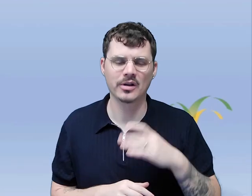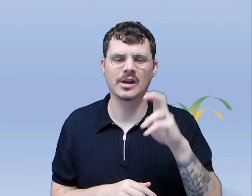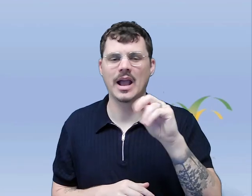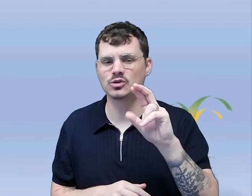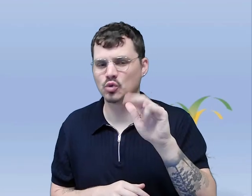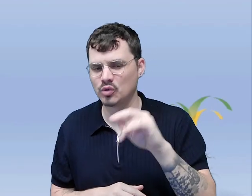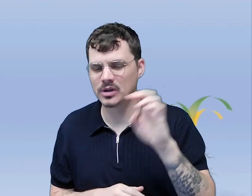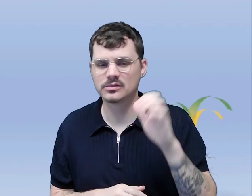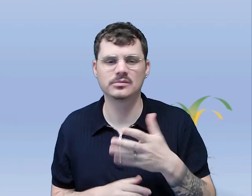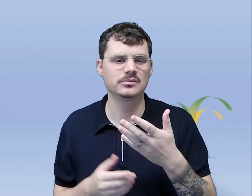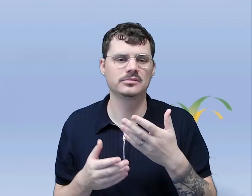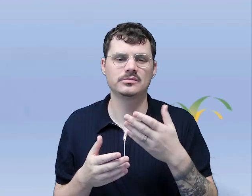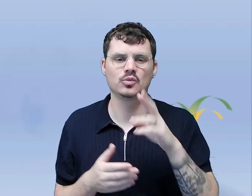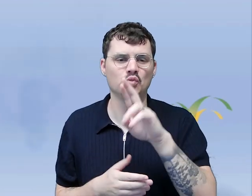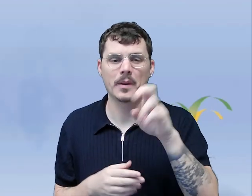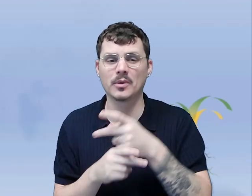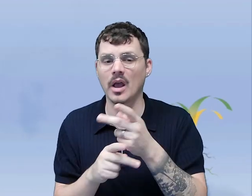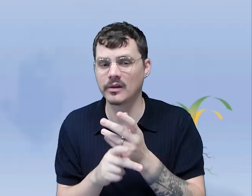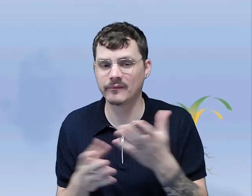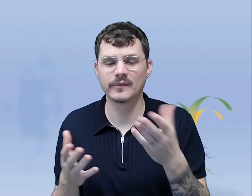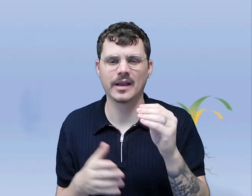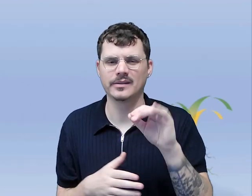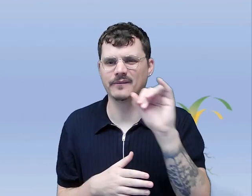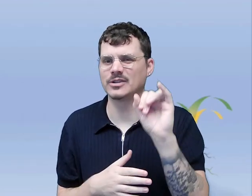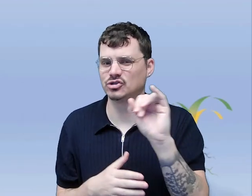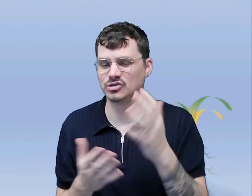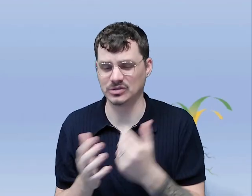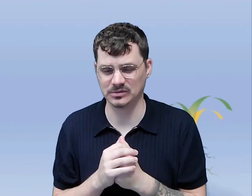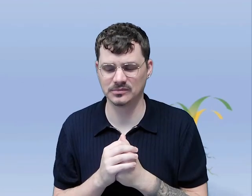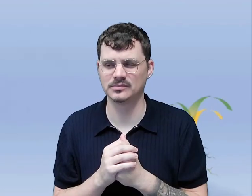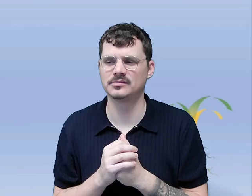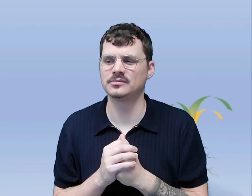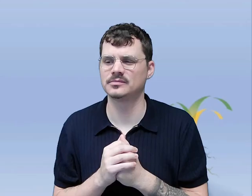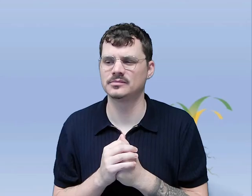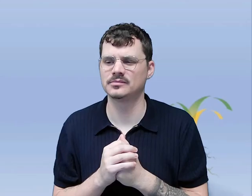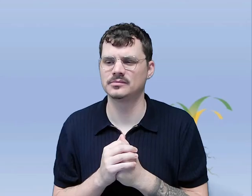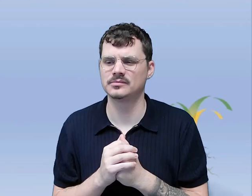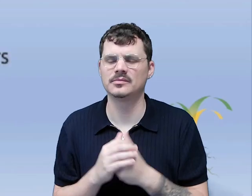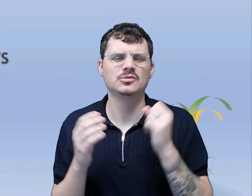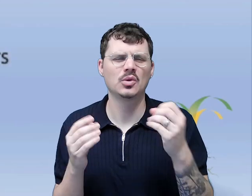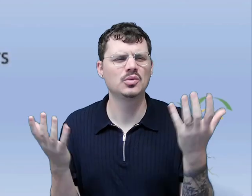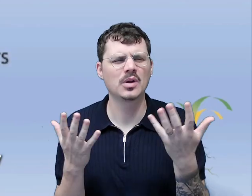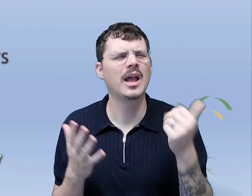heart, endocrine, reproductive, and infectious.